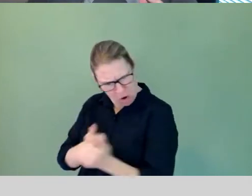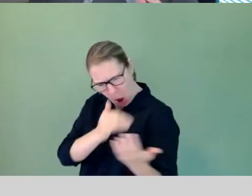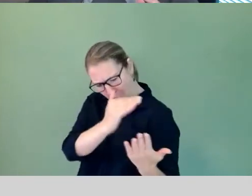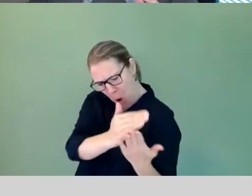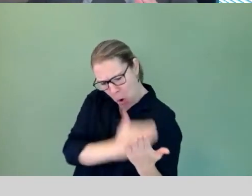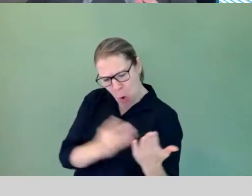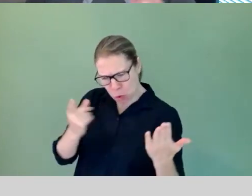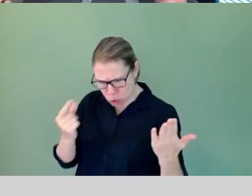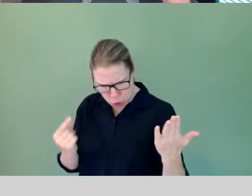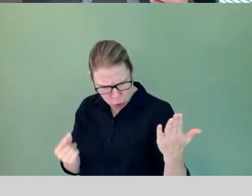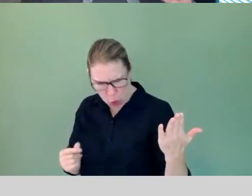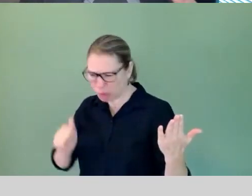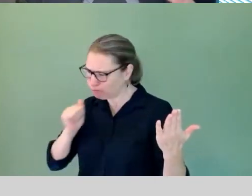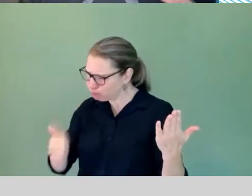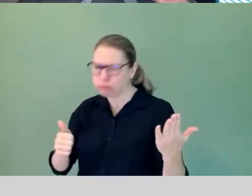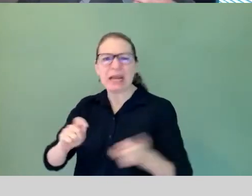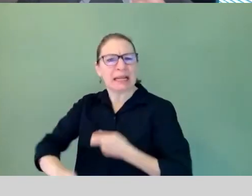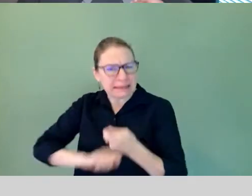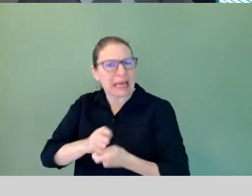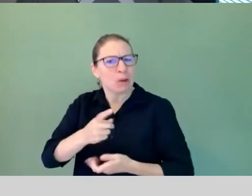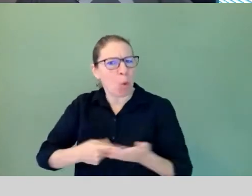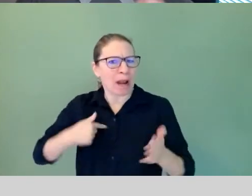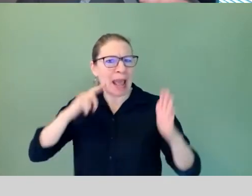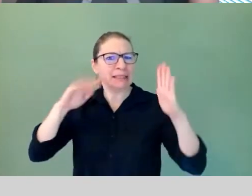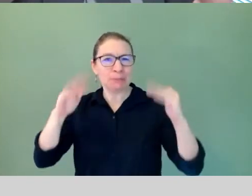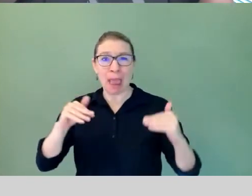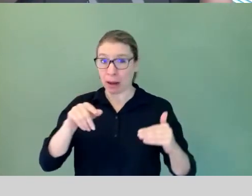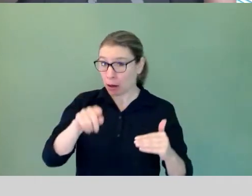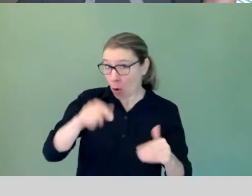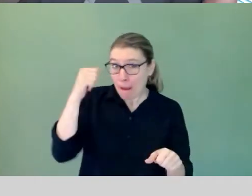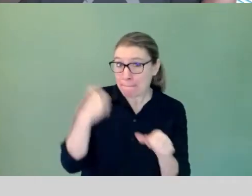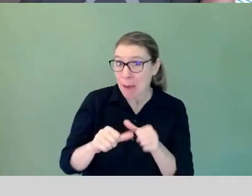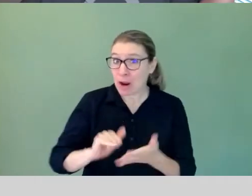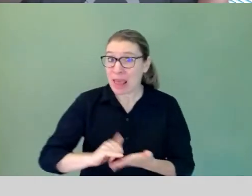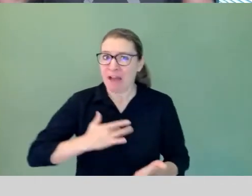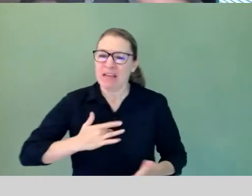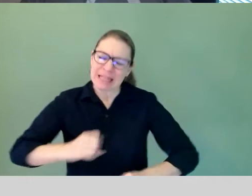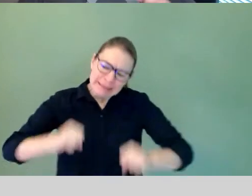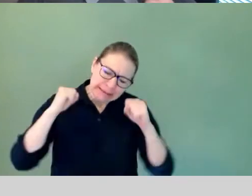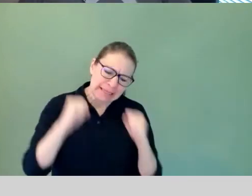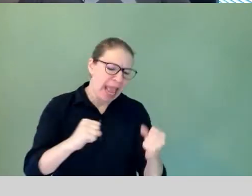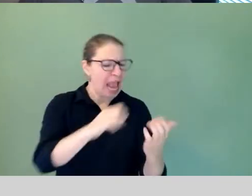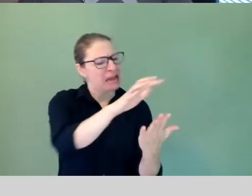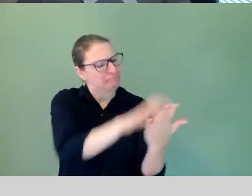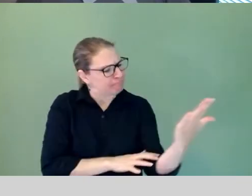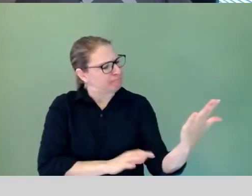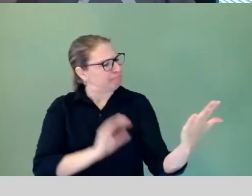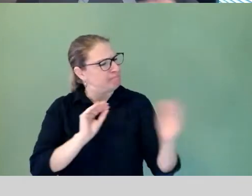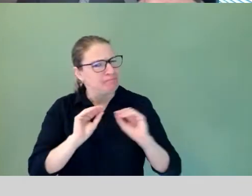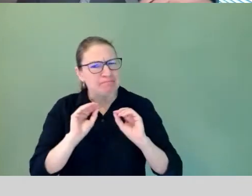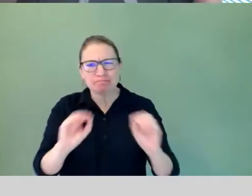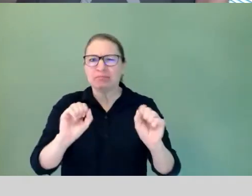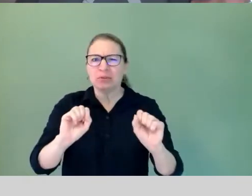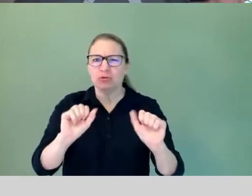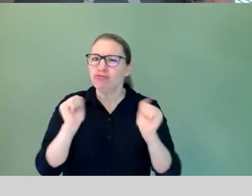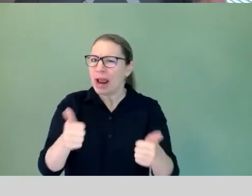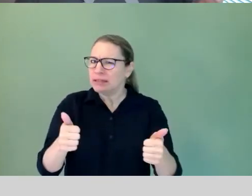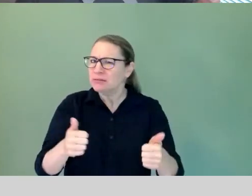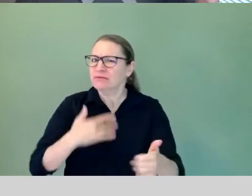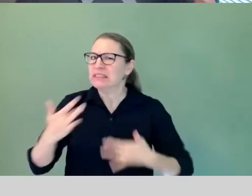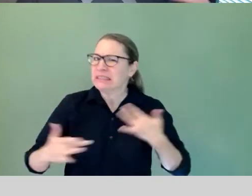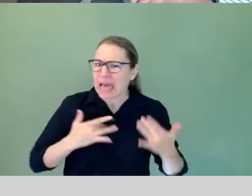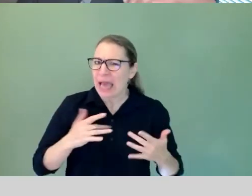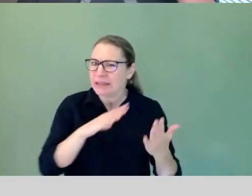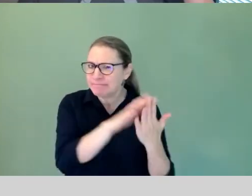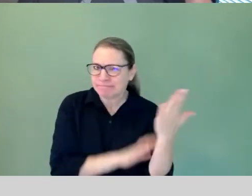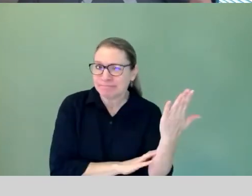way you expected it to. And just think of like that feeling of like, yay, I got it to work, and you were excited about it. And now